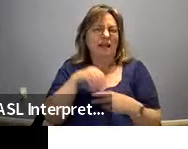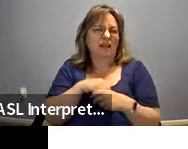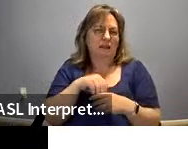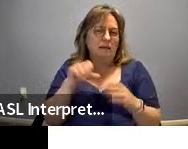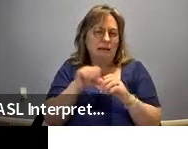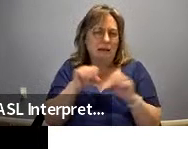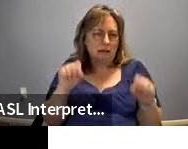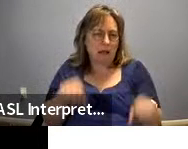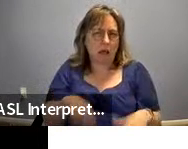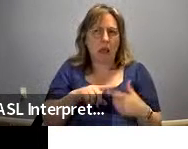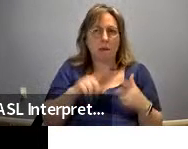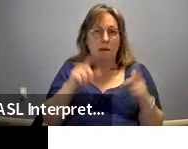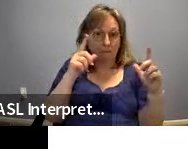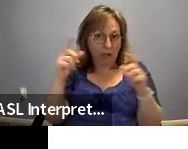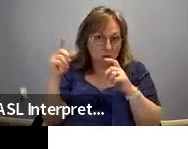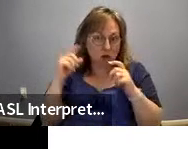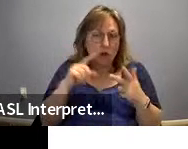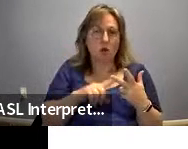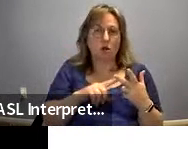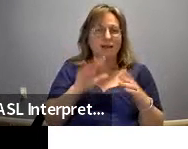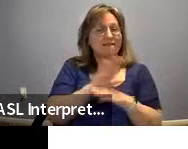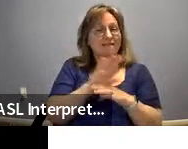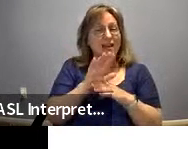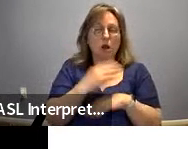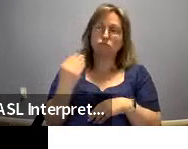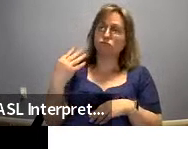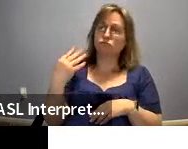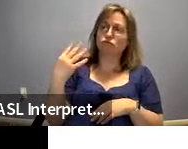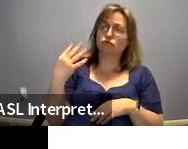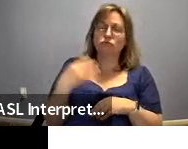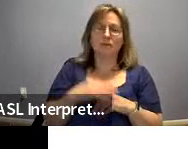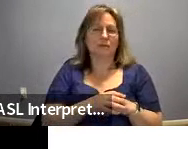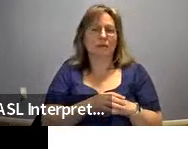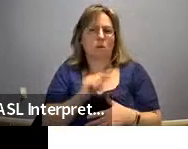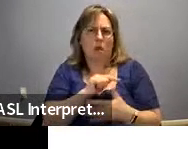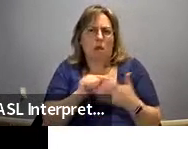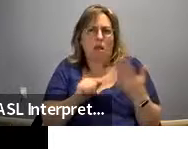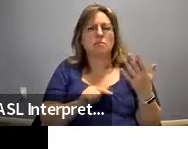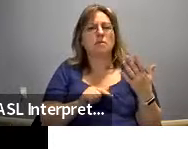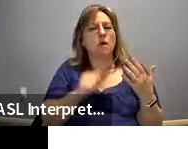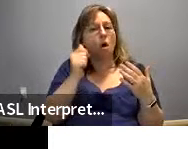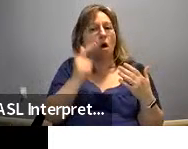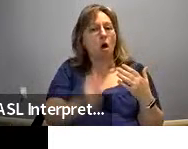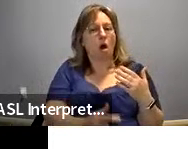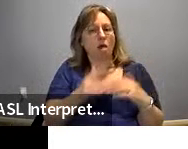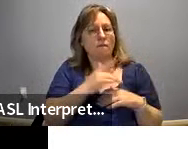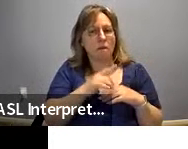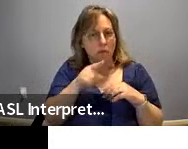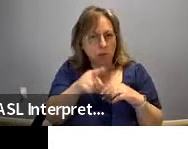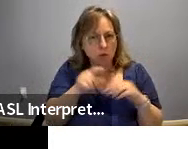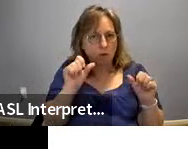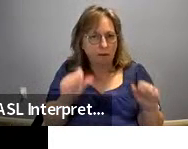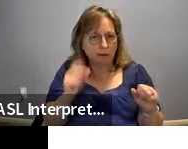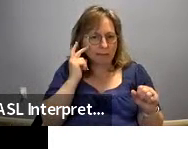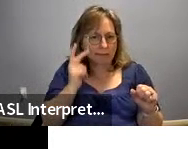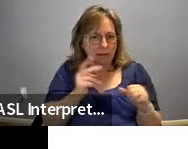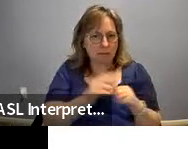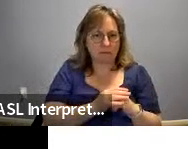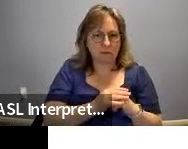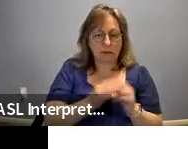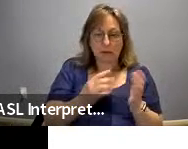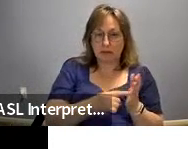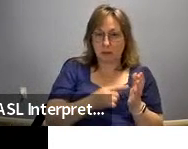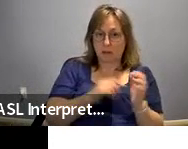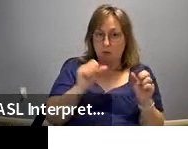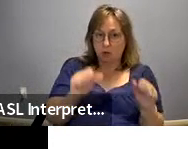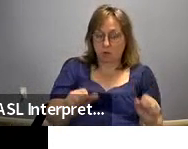photos they've taken, videos they've made, and these are all available for you to view. In some cases, you're also able